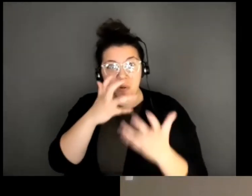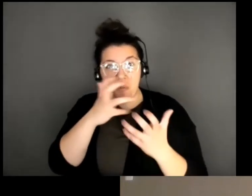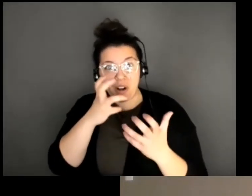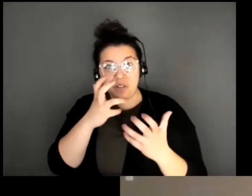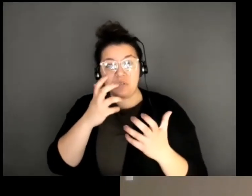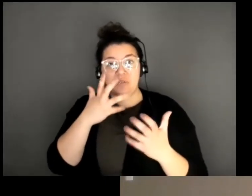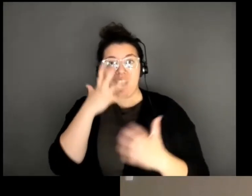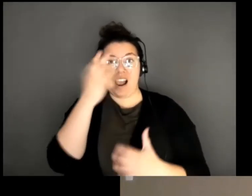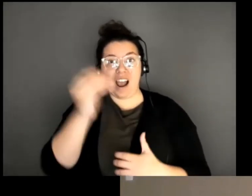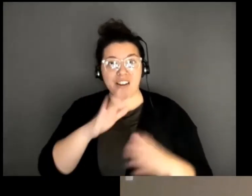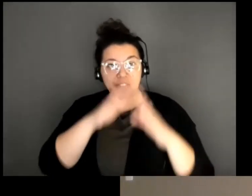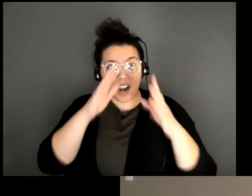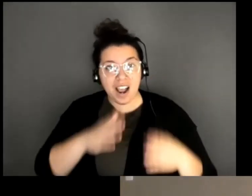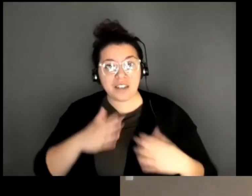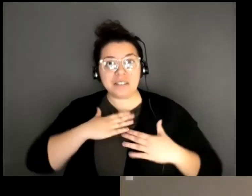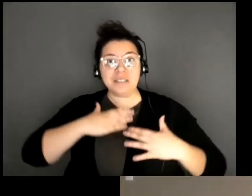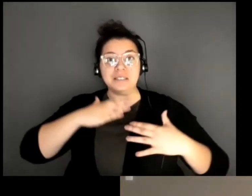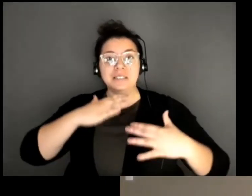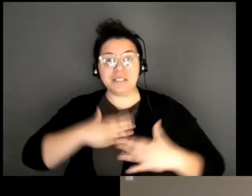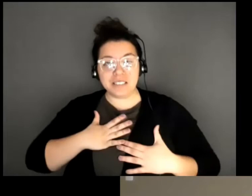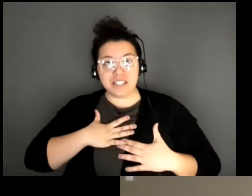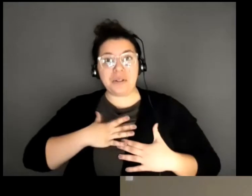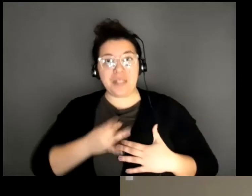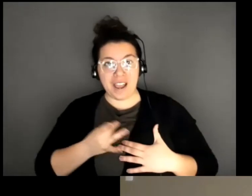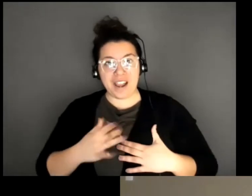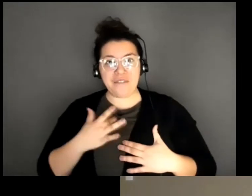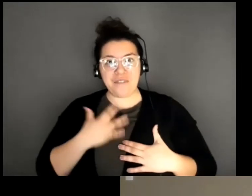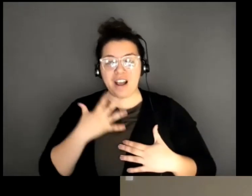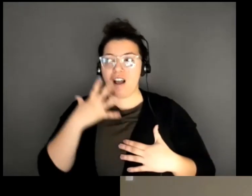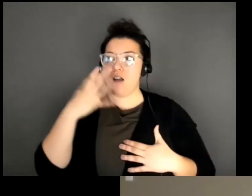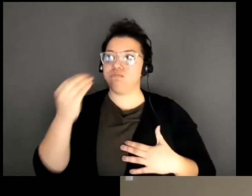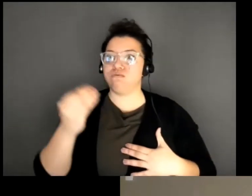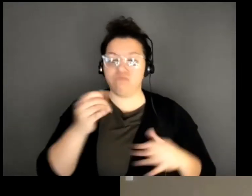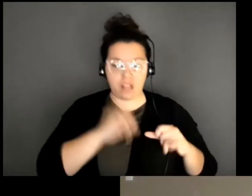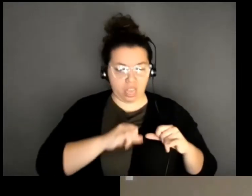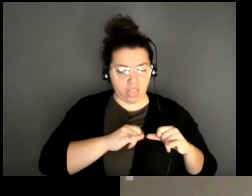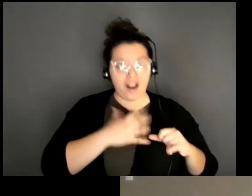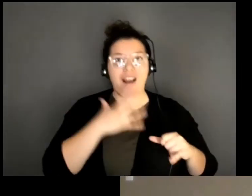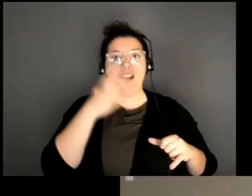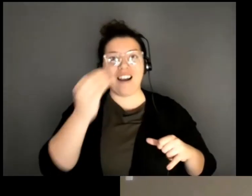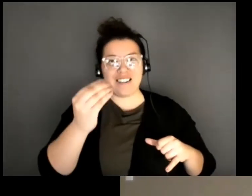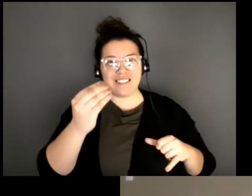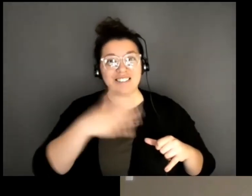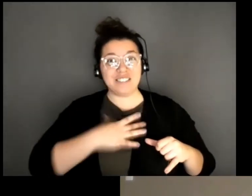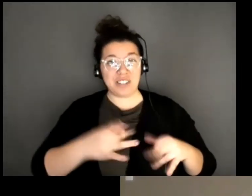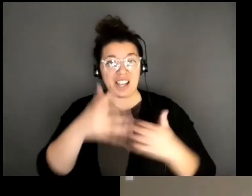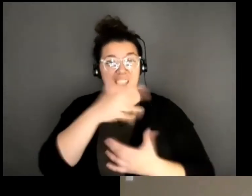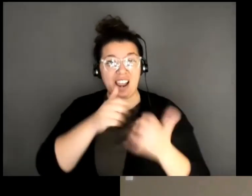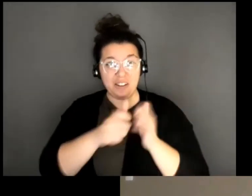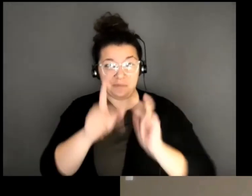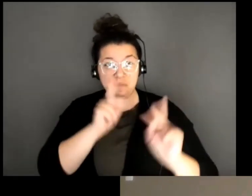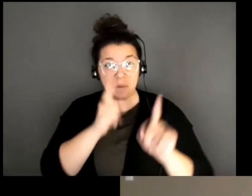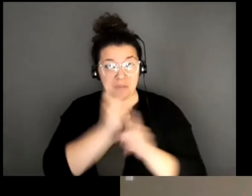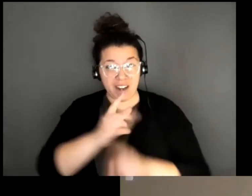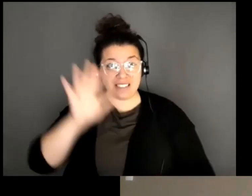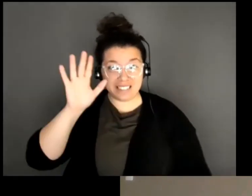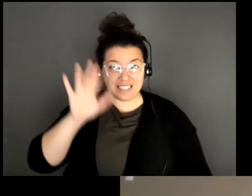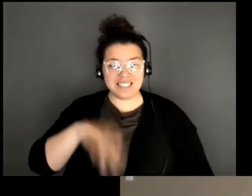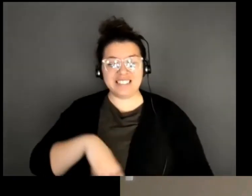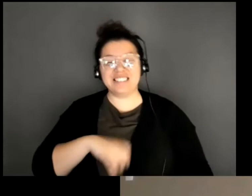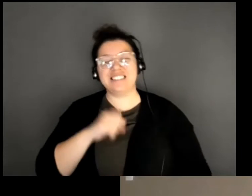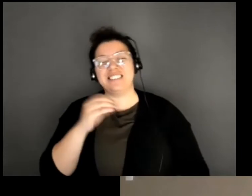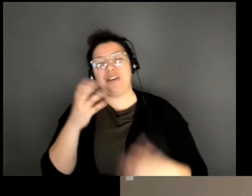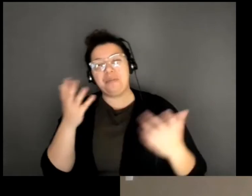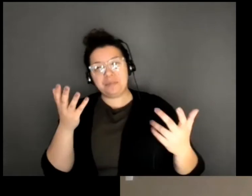hands, getting out of your house for a minute and being around other people. See a lot of hands. Question